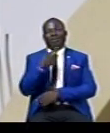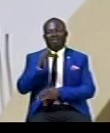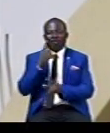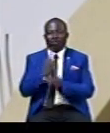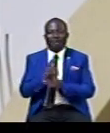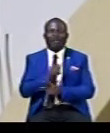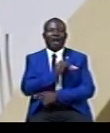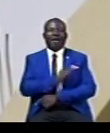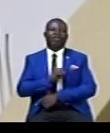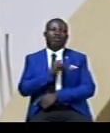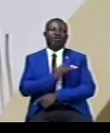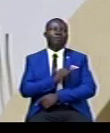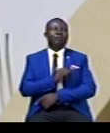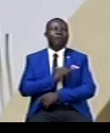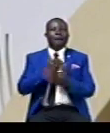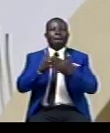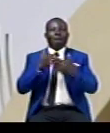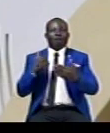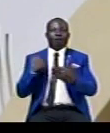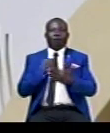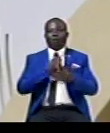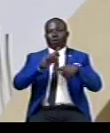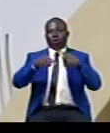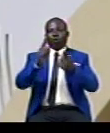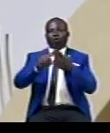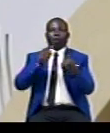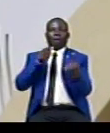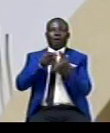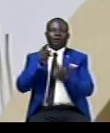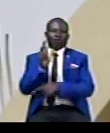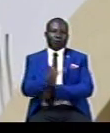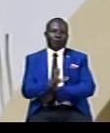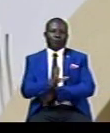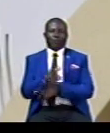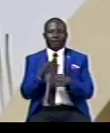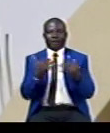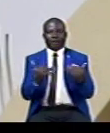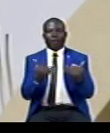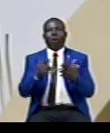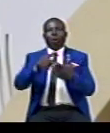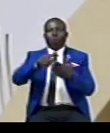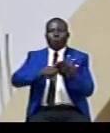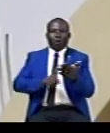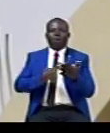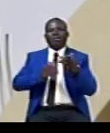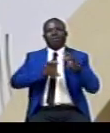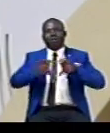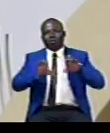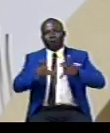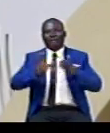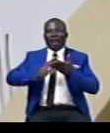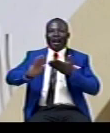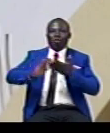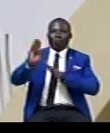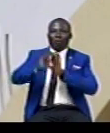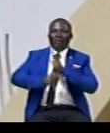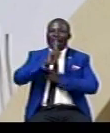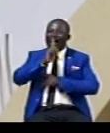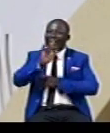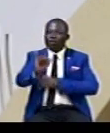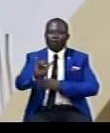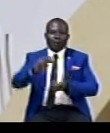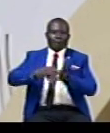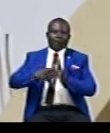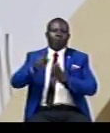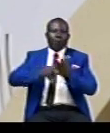attitude. Before we go to point number three, what does atonement actually mean? What does